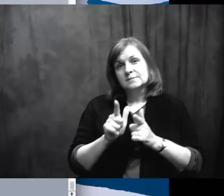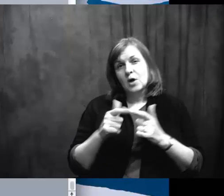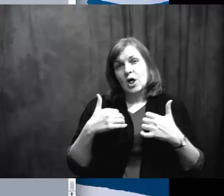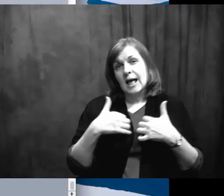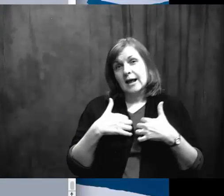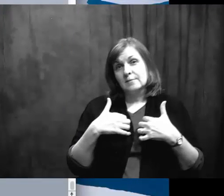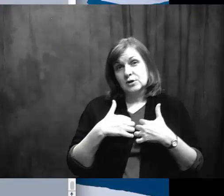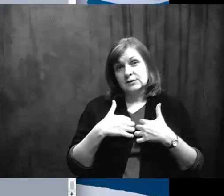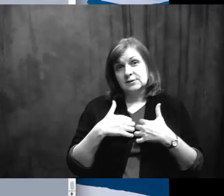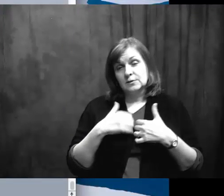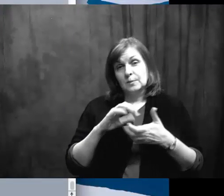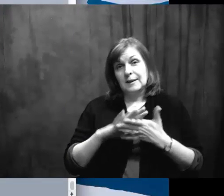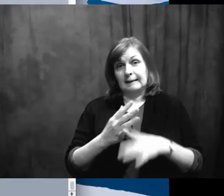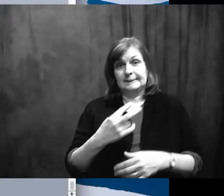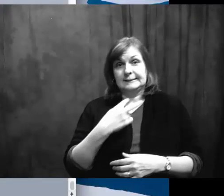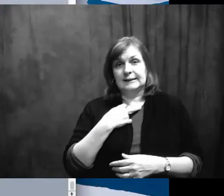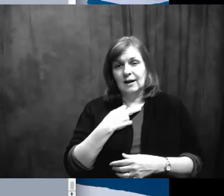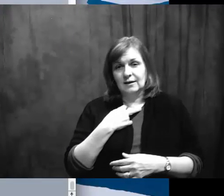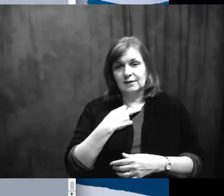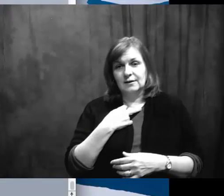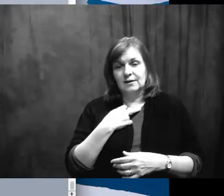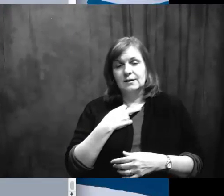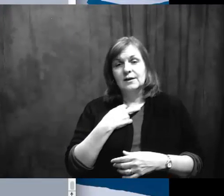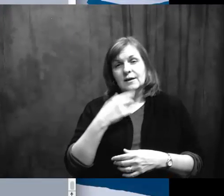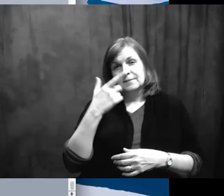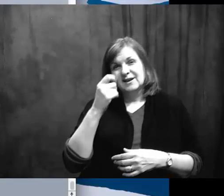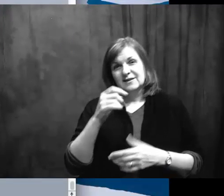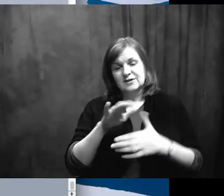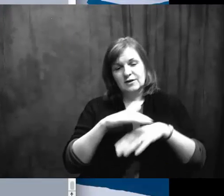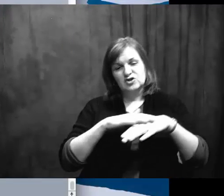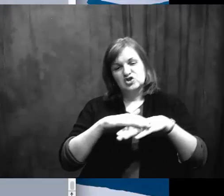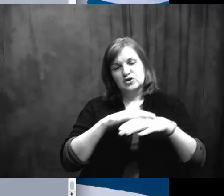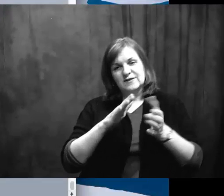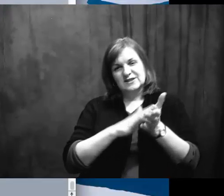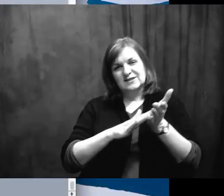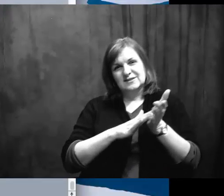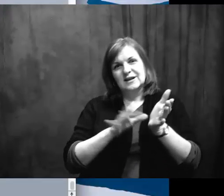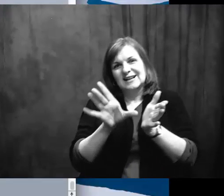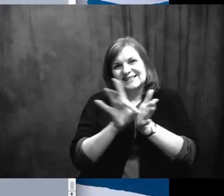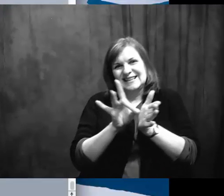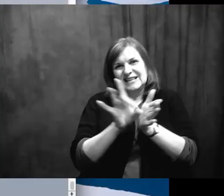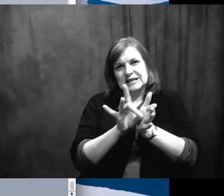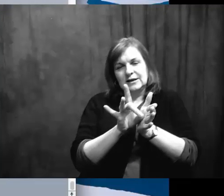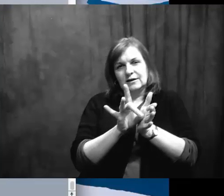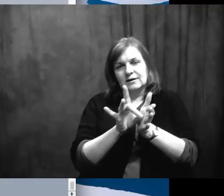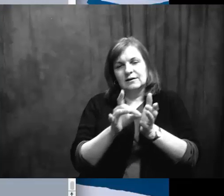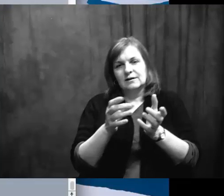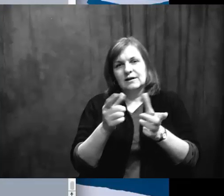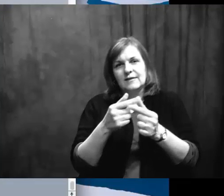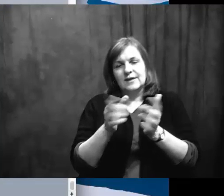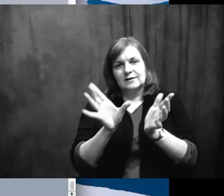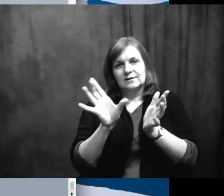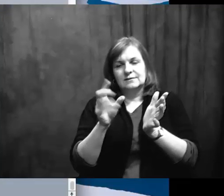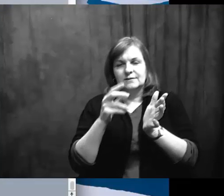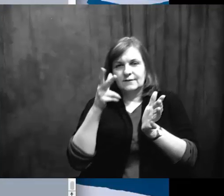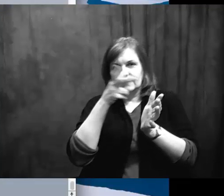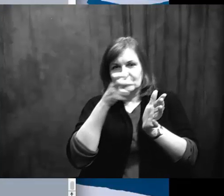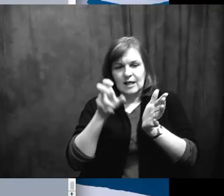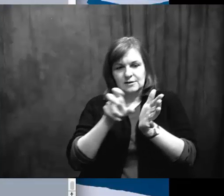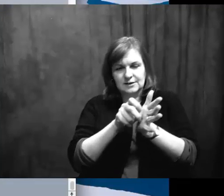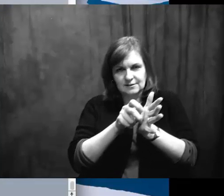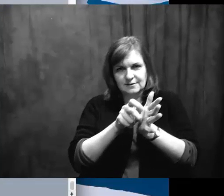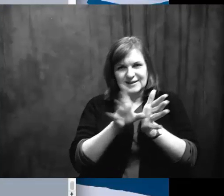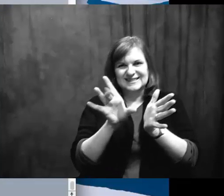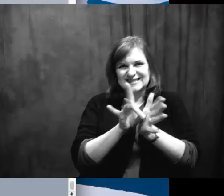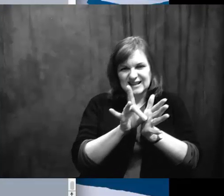plant. Small animals, as I mentioned, will get trapped by the sticky surfaces on the Venus flytrap, and it will